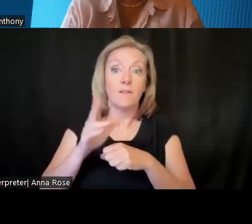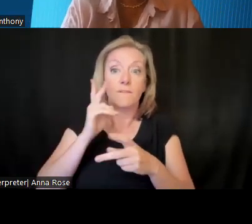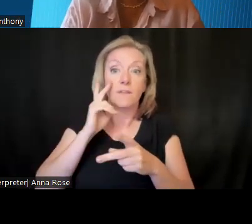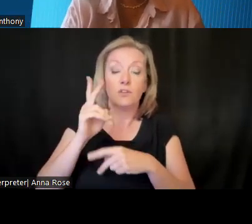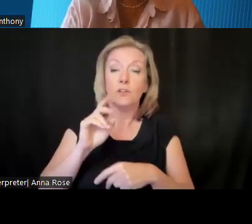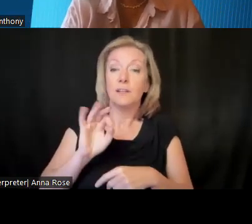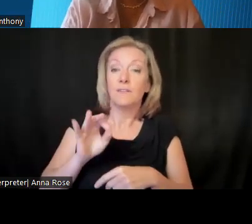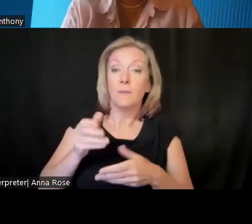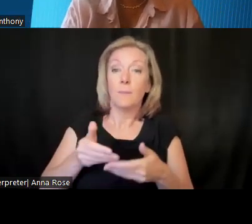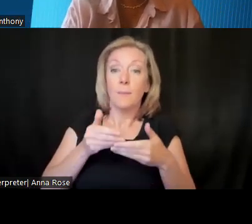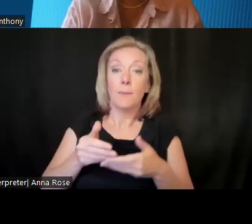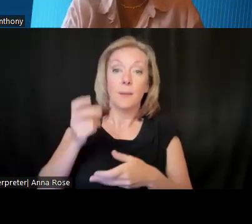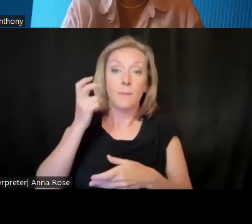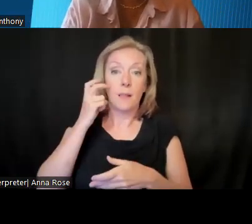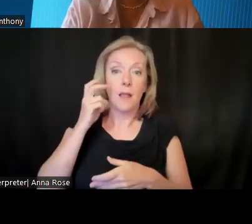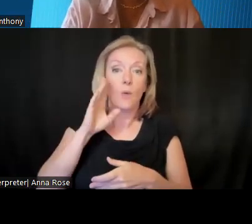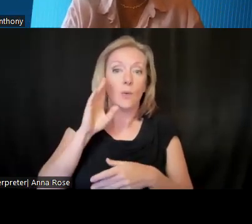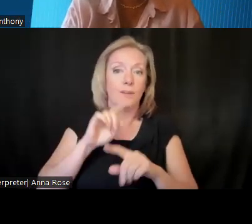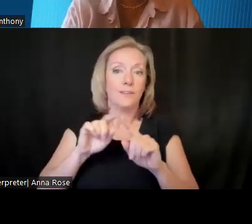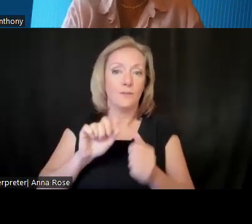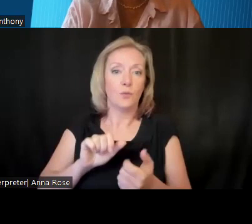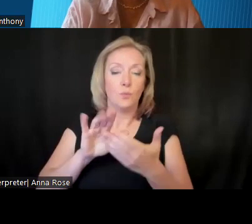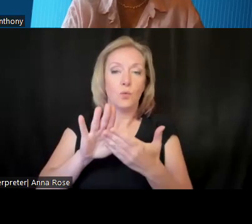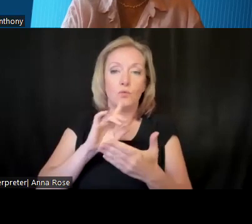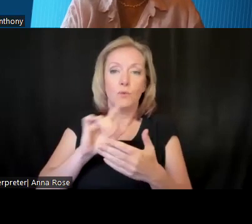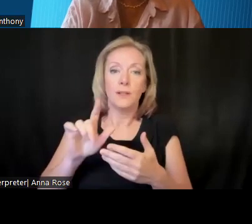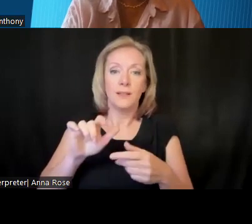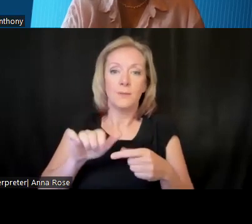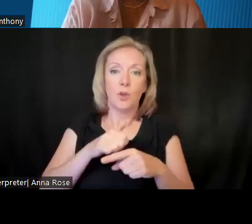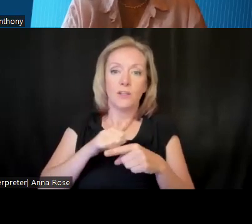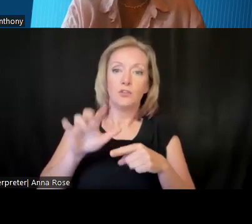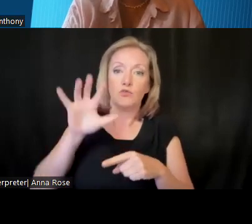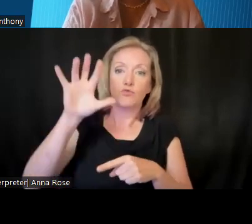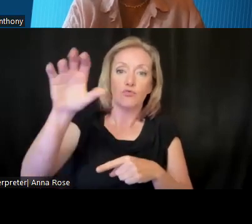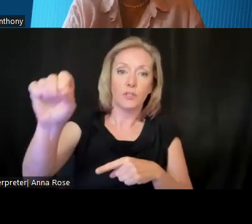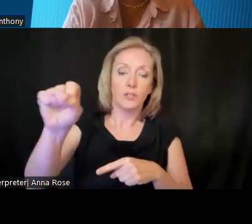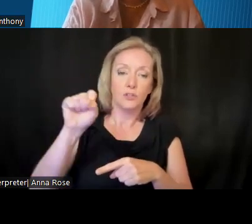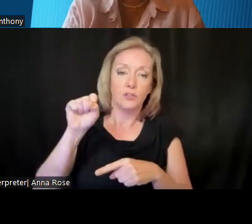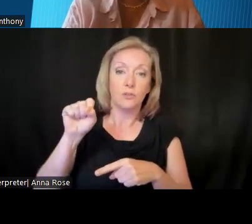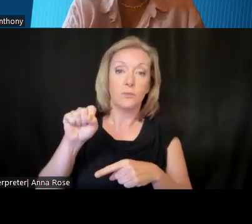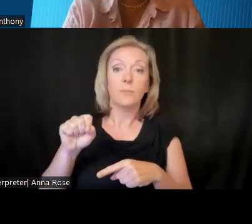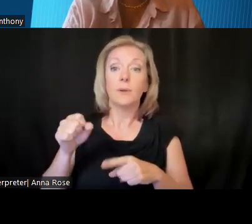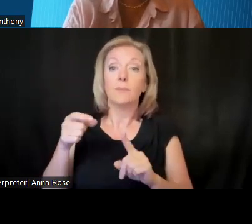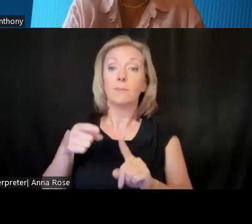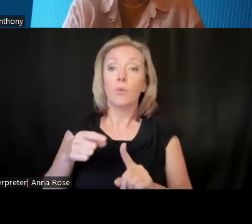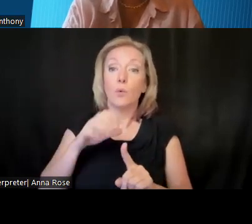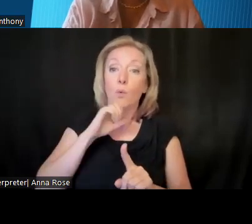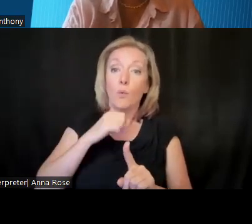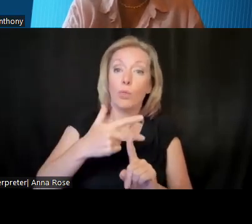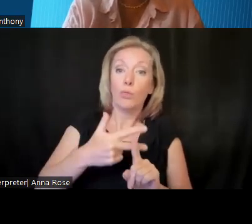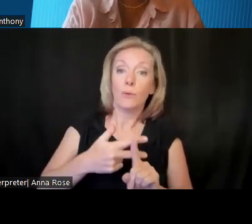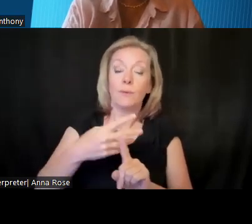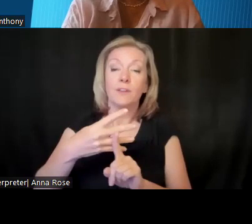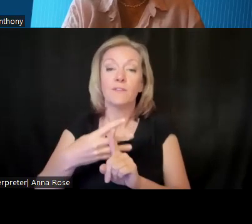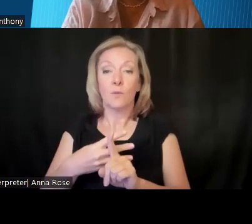blind, then we're going to be doing different things to really work on reaching. But bottom line, 3 to 4 months, hand watching